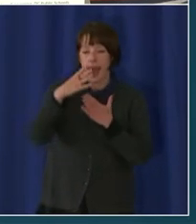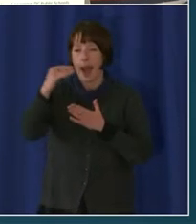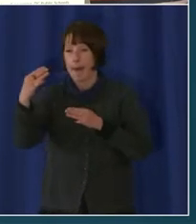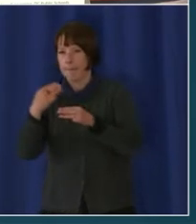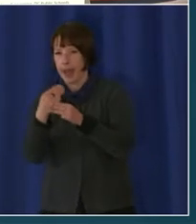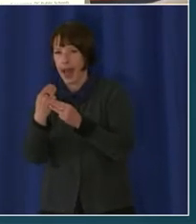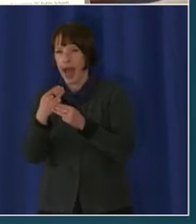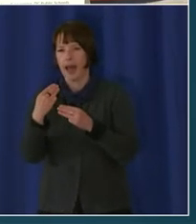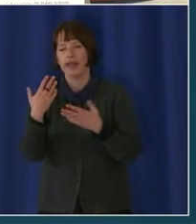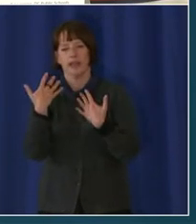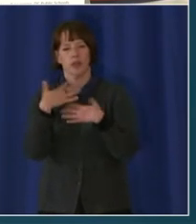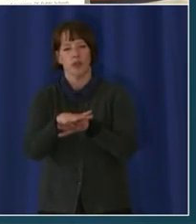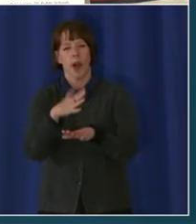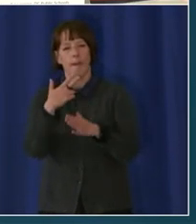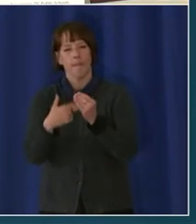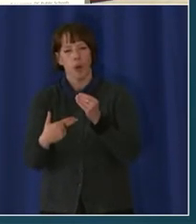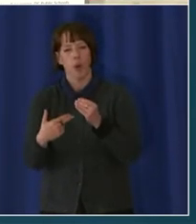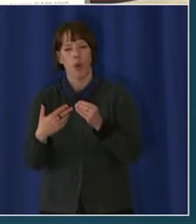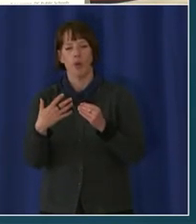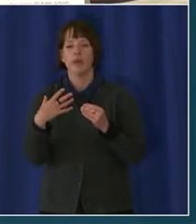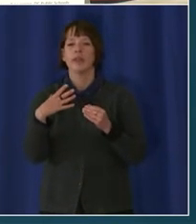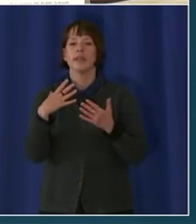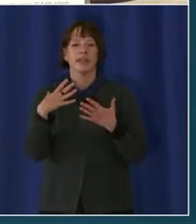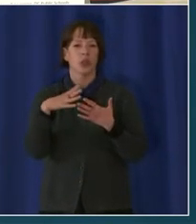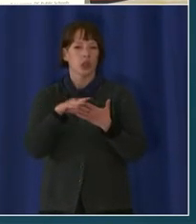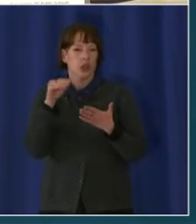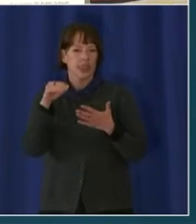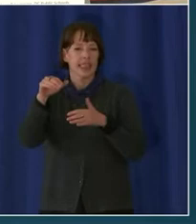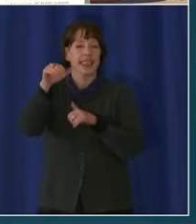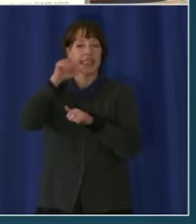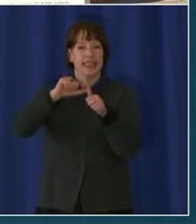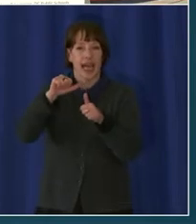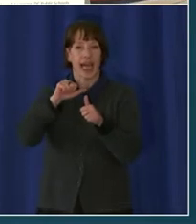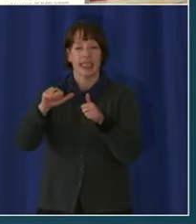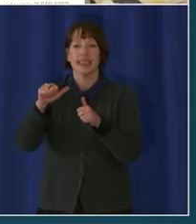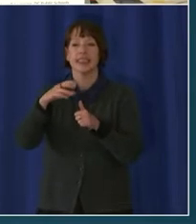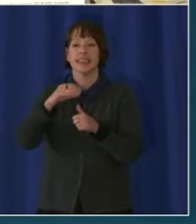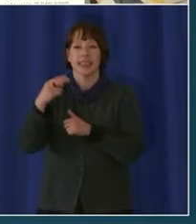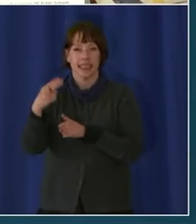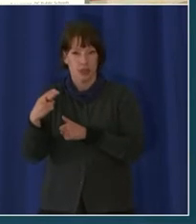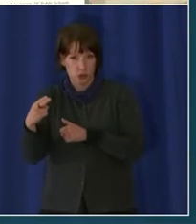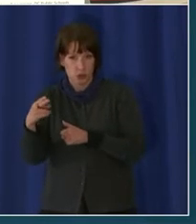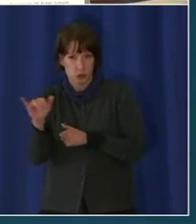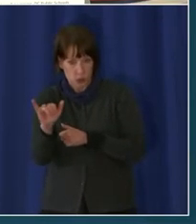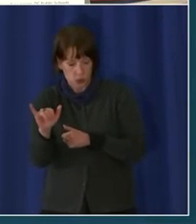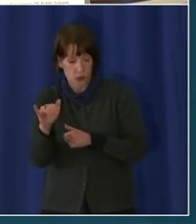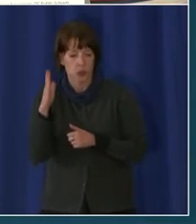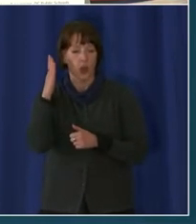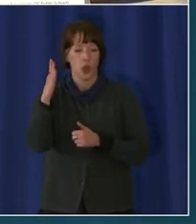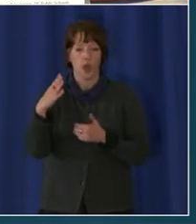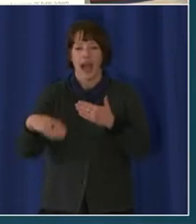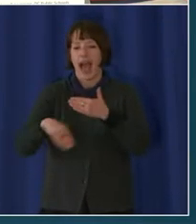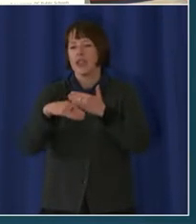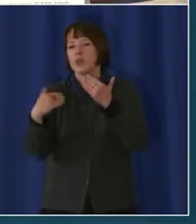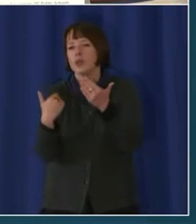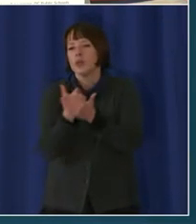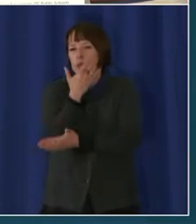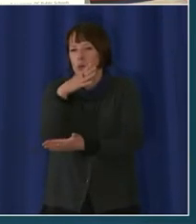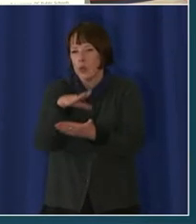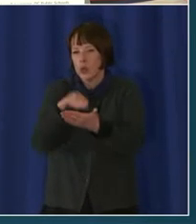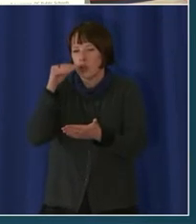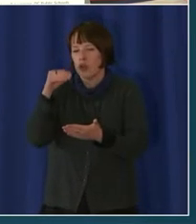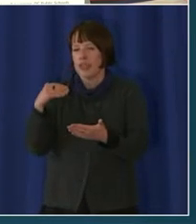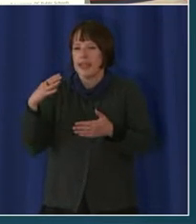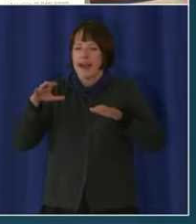being integrated actually into a lot of hands-on learning in science and social studies. We have added new enrichment